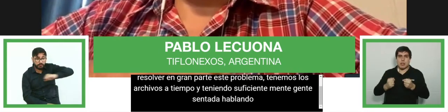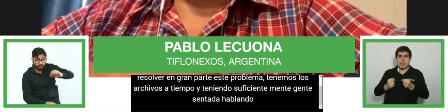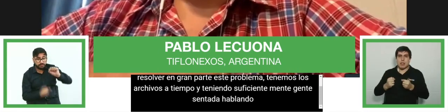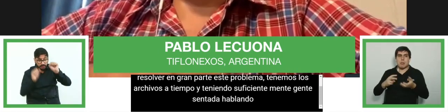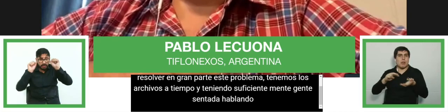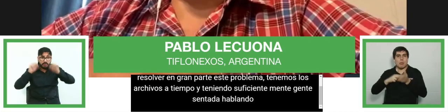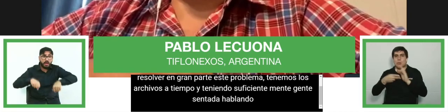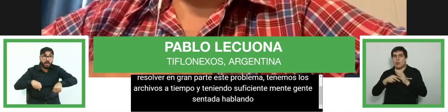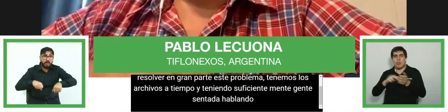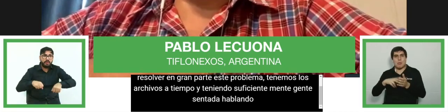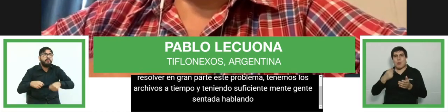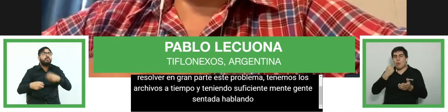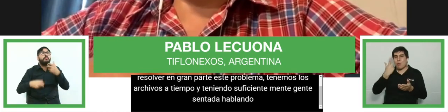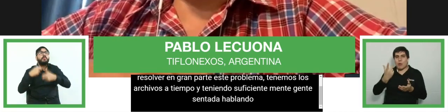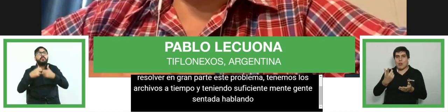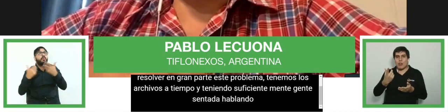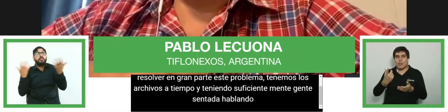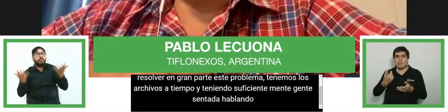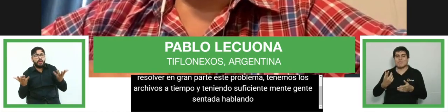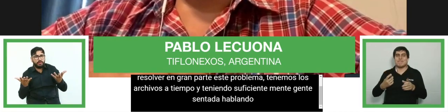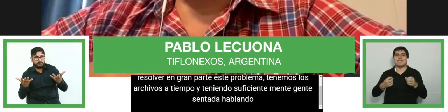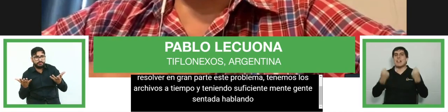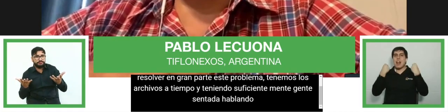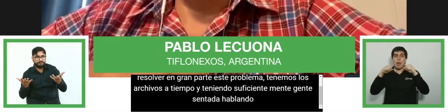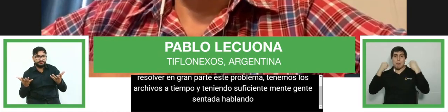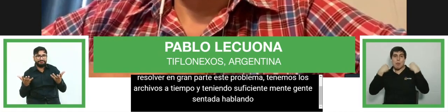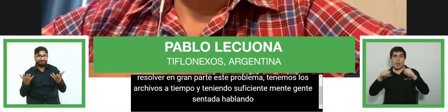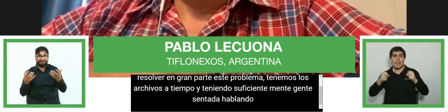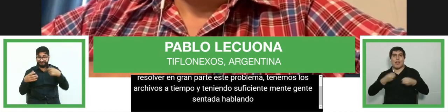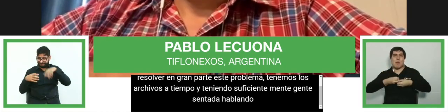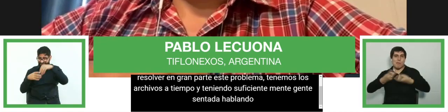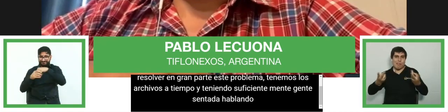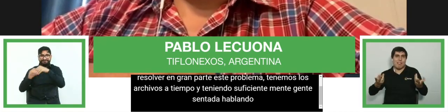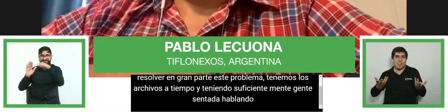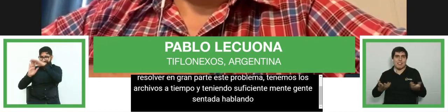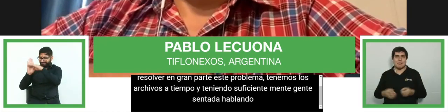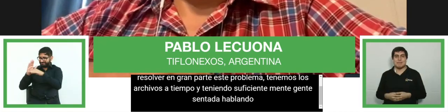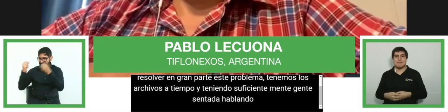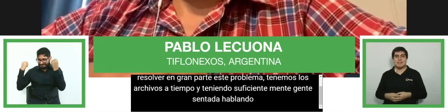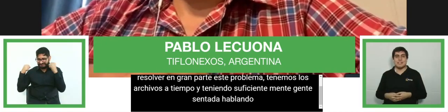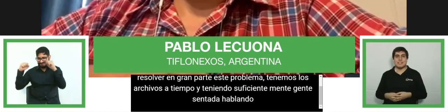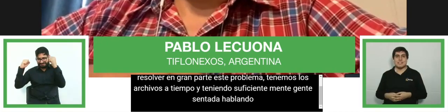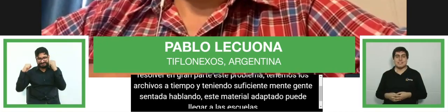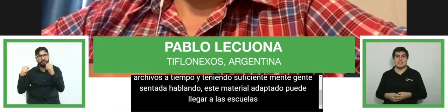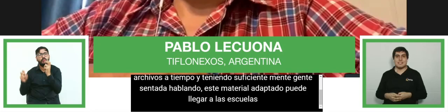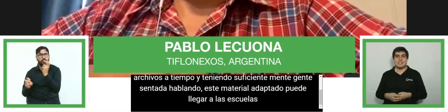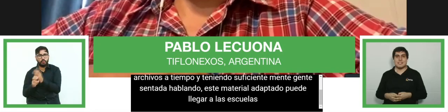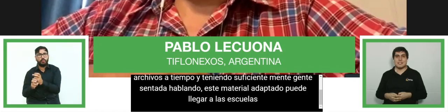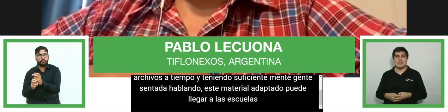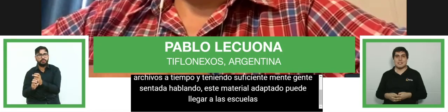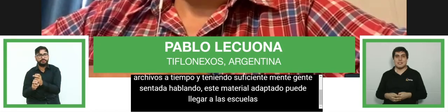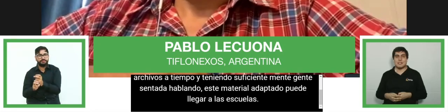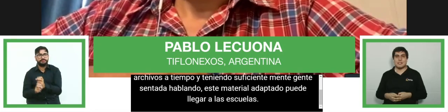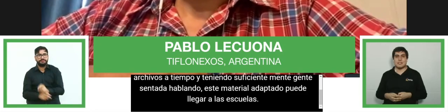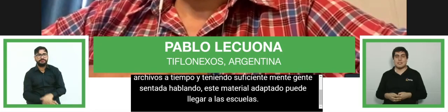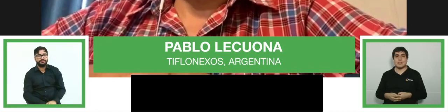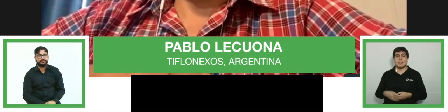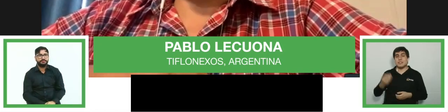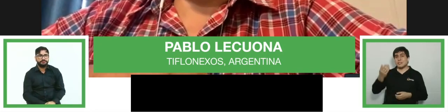policies. Public policies that, as Ricardo mentioned at the beginning, states